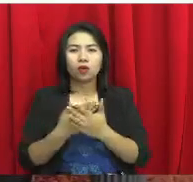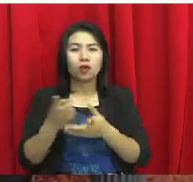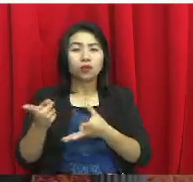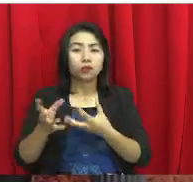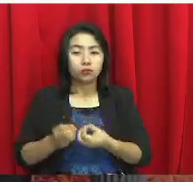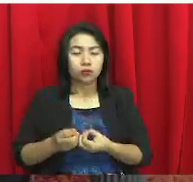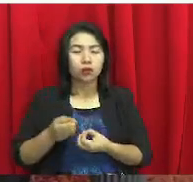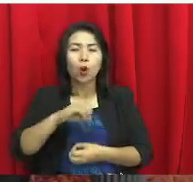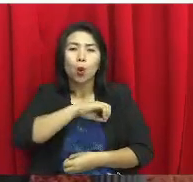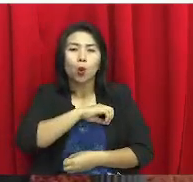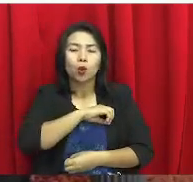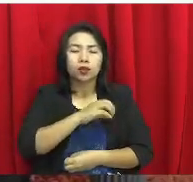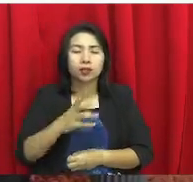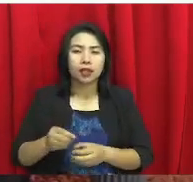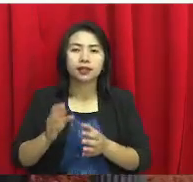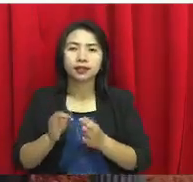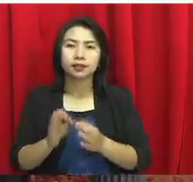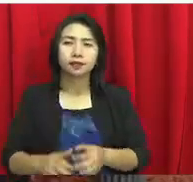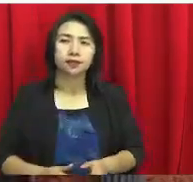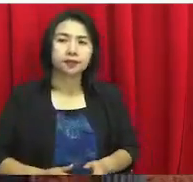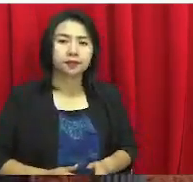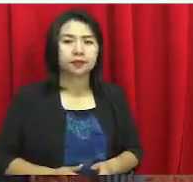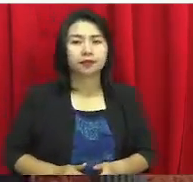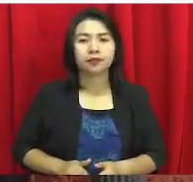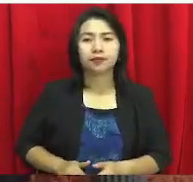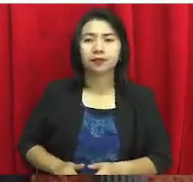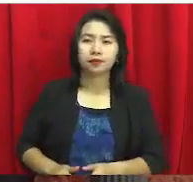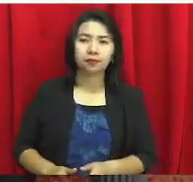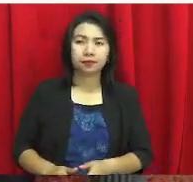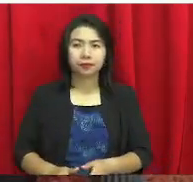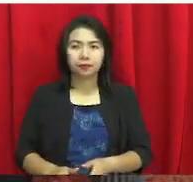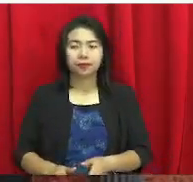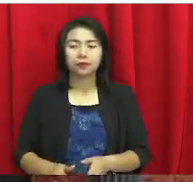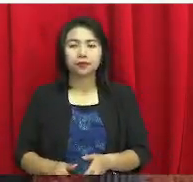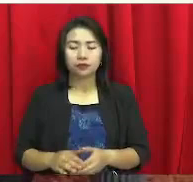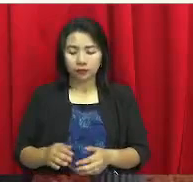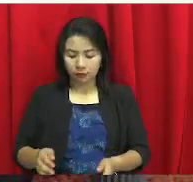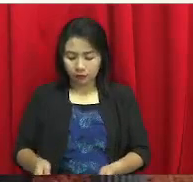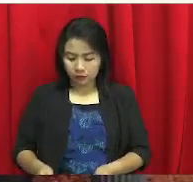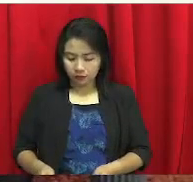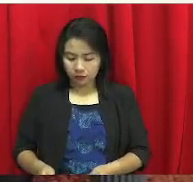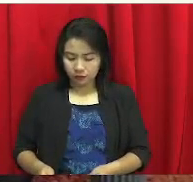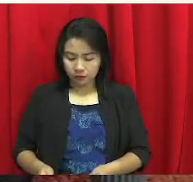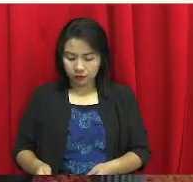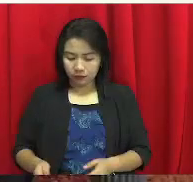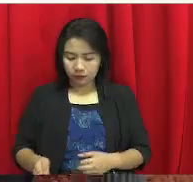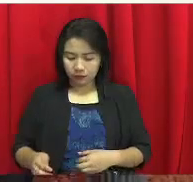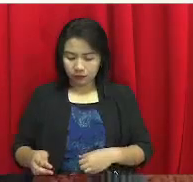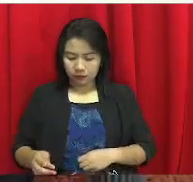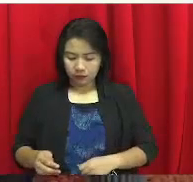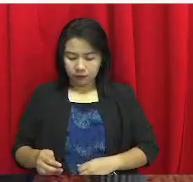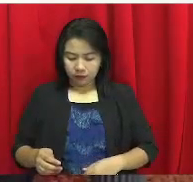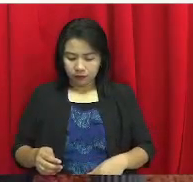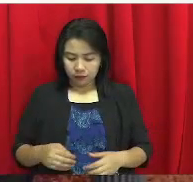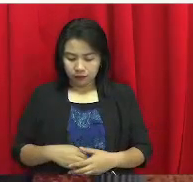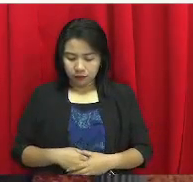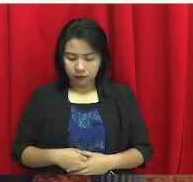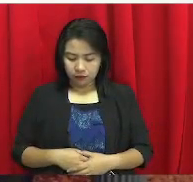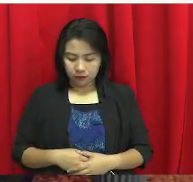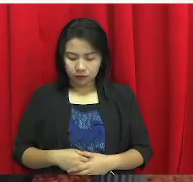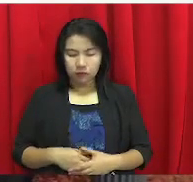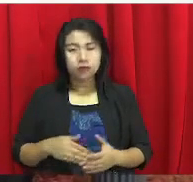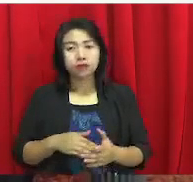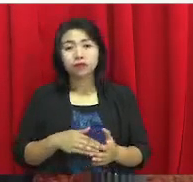interpret they adapt to the world's instruction in righteousness. Brethren, use